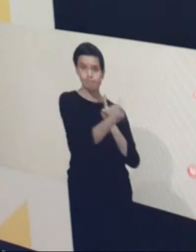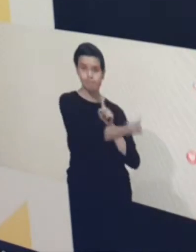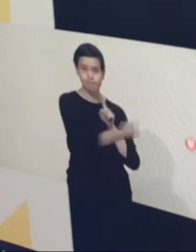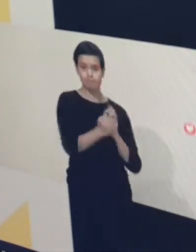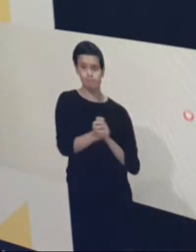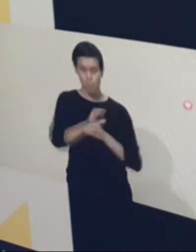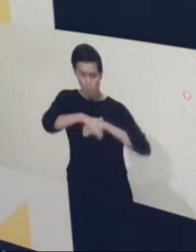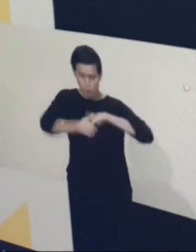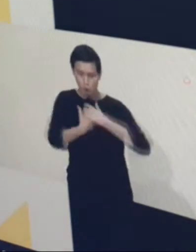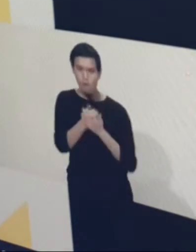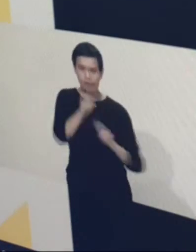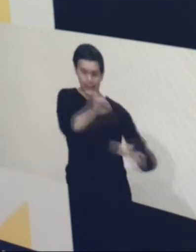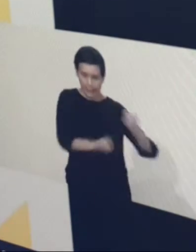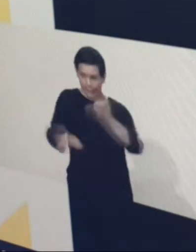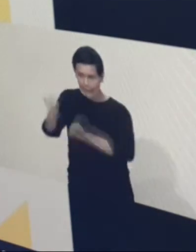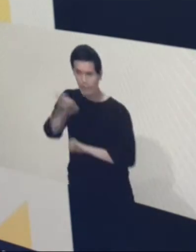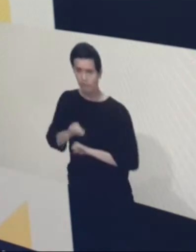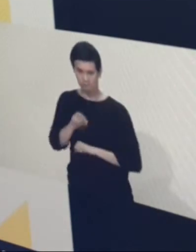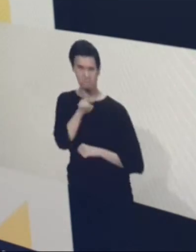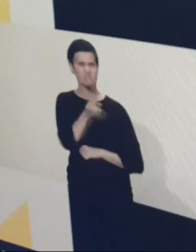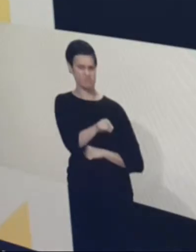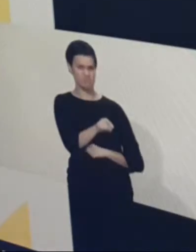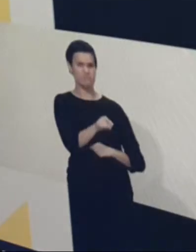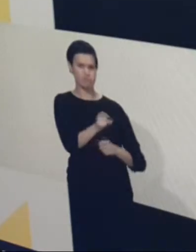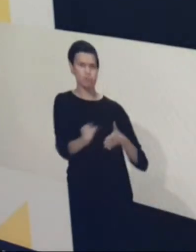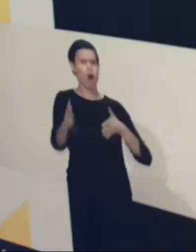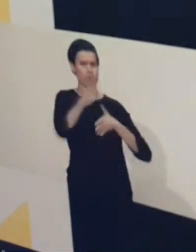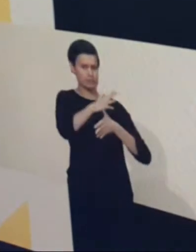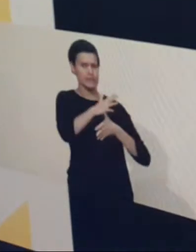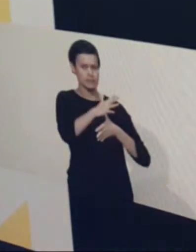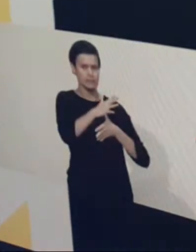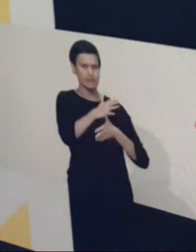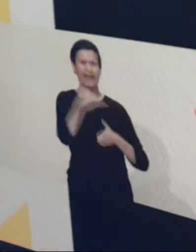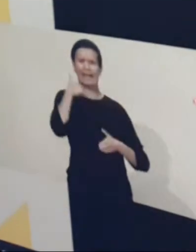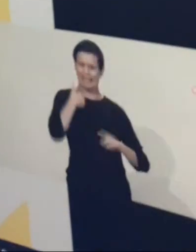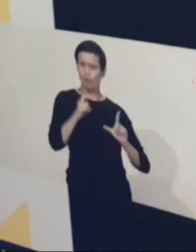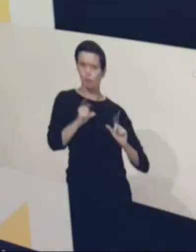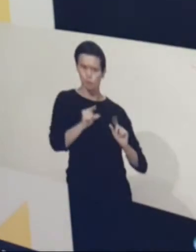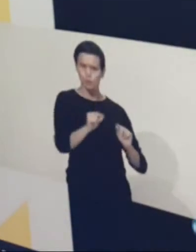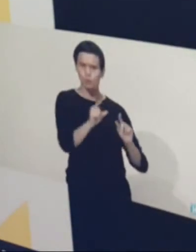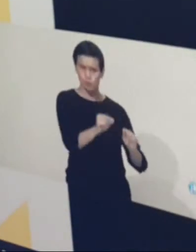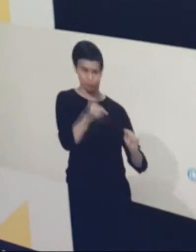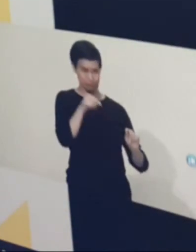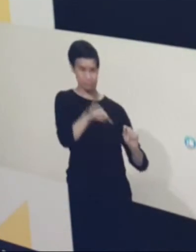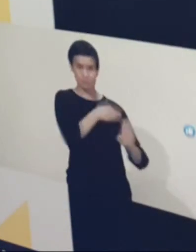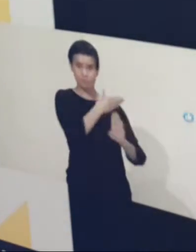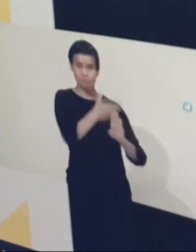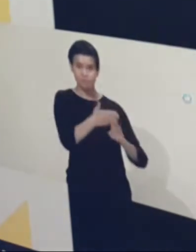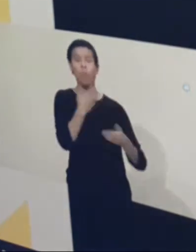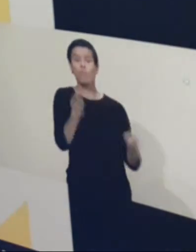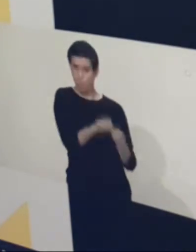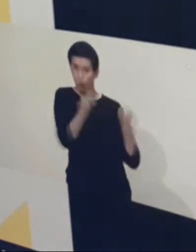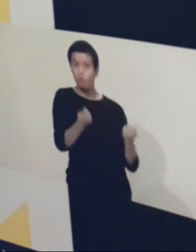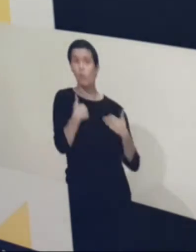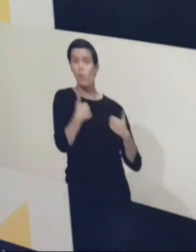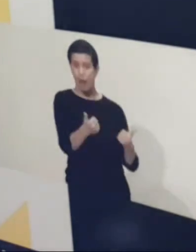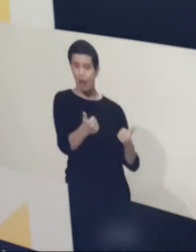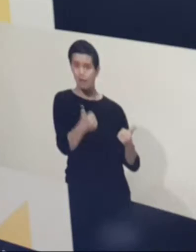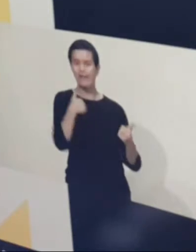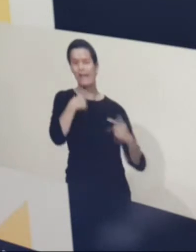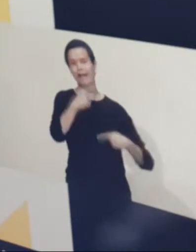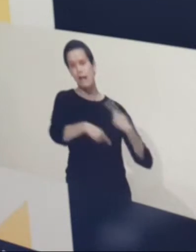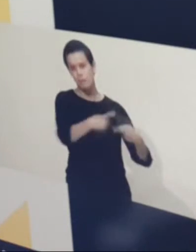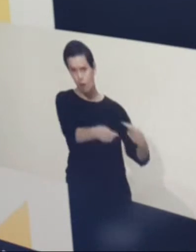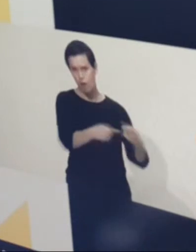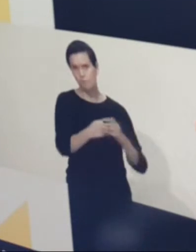primary wall of defence against COVID. They're tools that have worked. But we all know there is